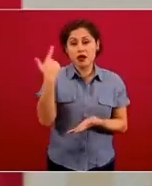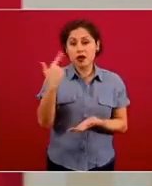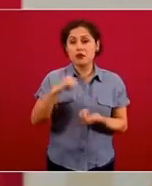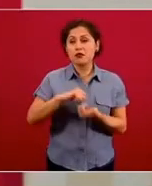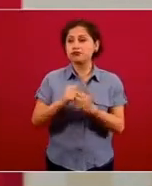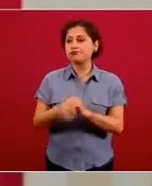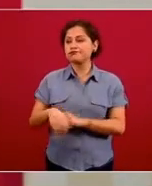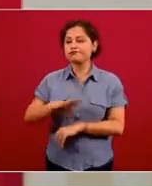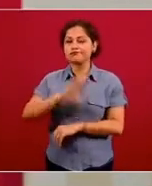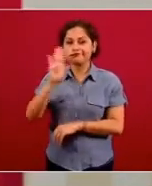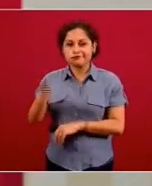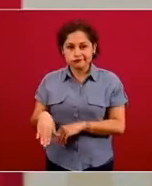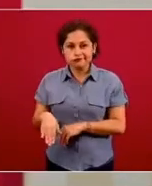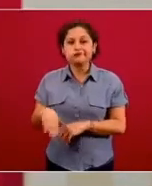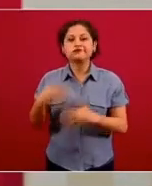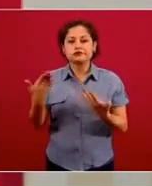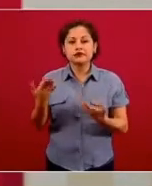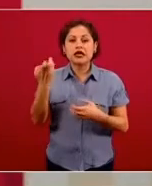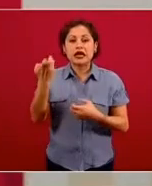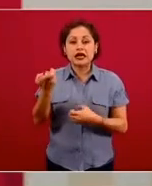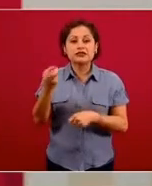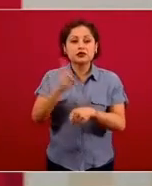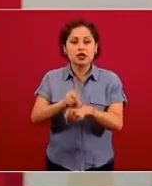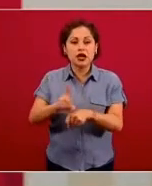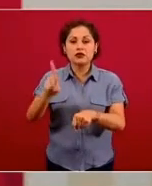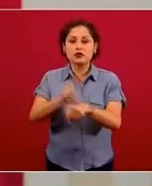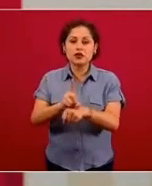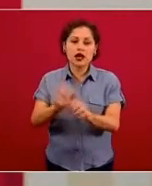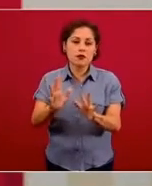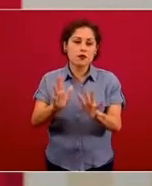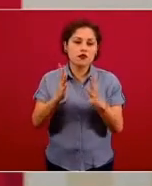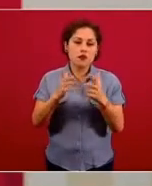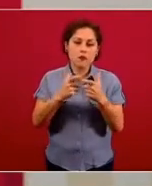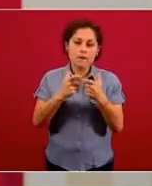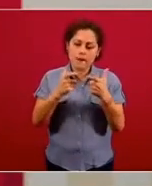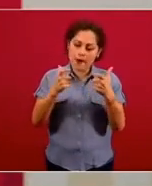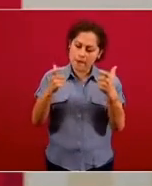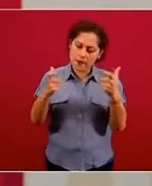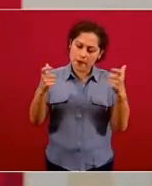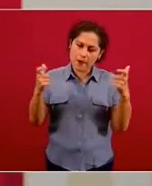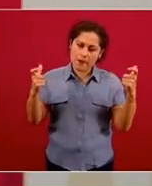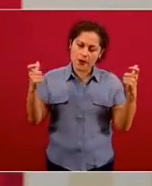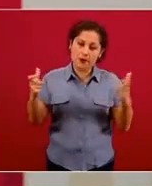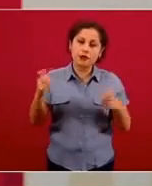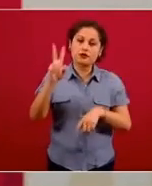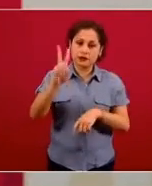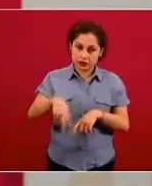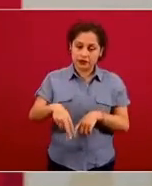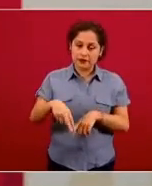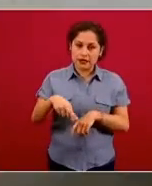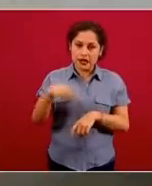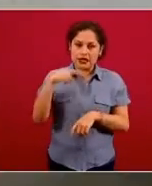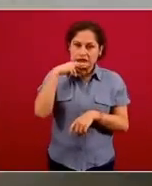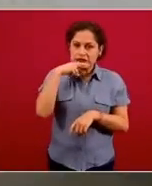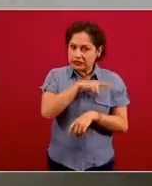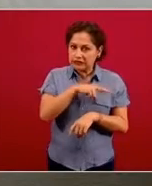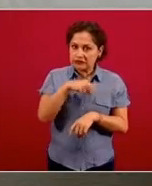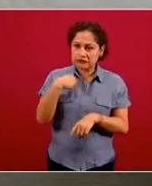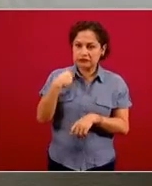people who arrive in a critical state to the hospitals, and it's accelerating day by day. It's